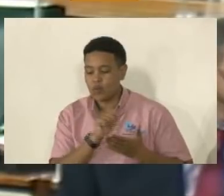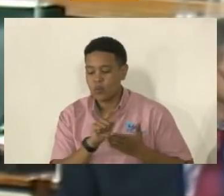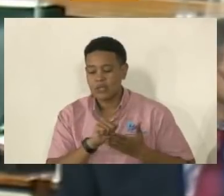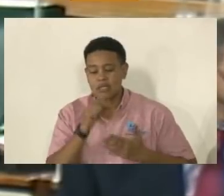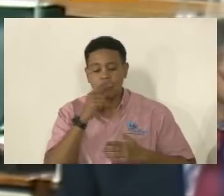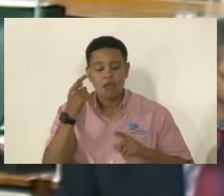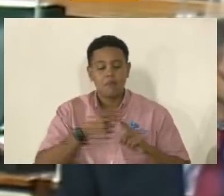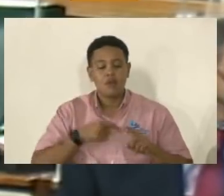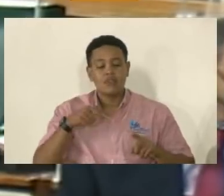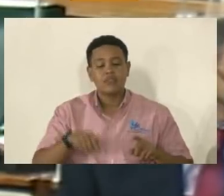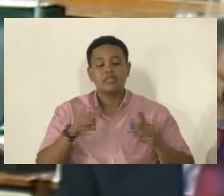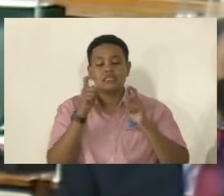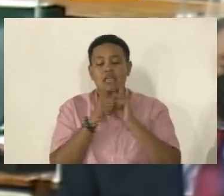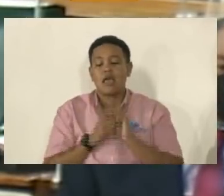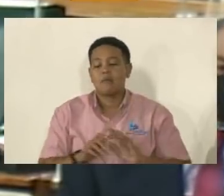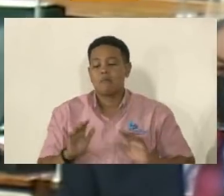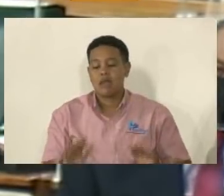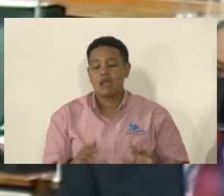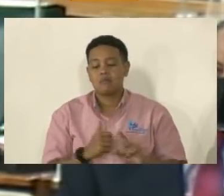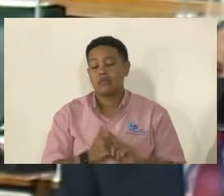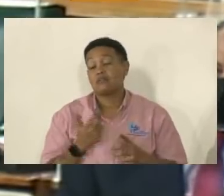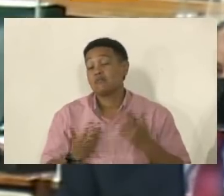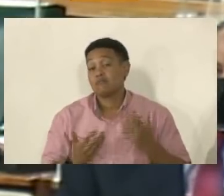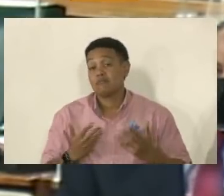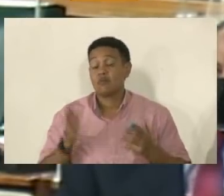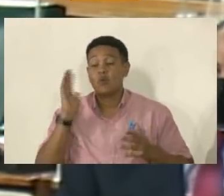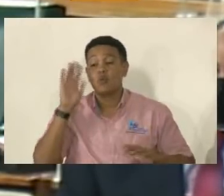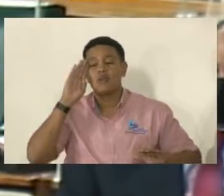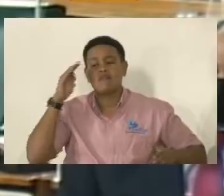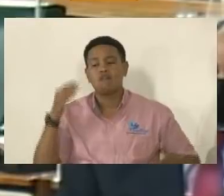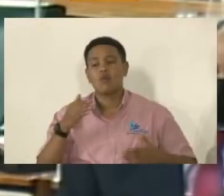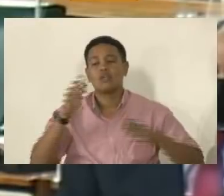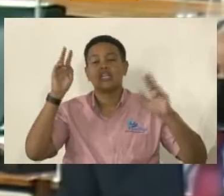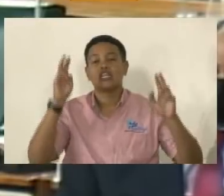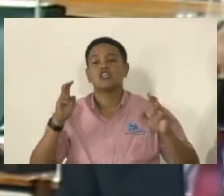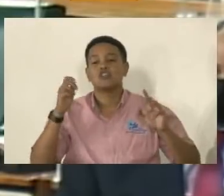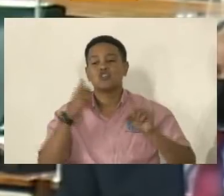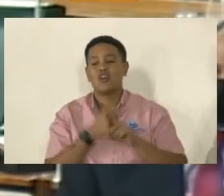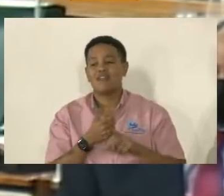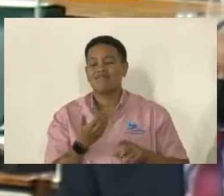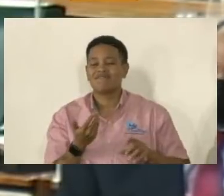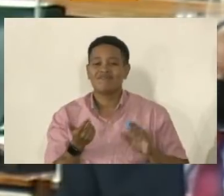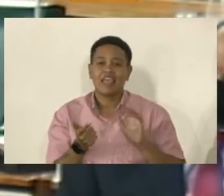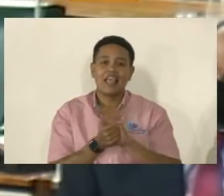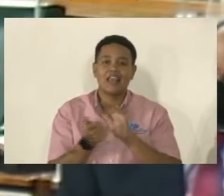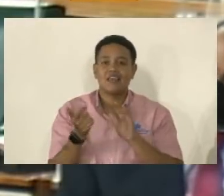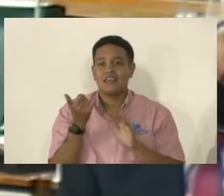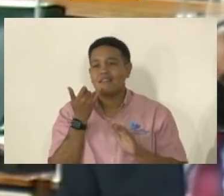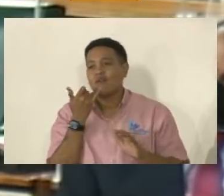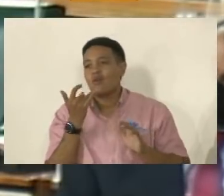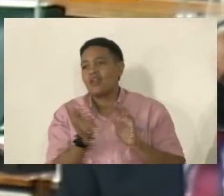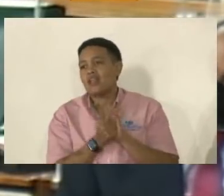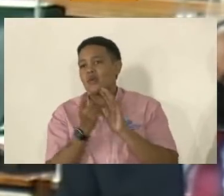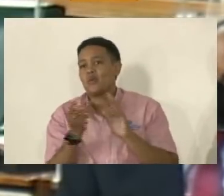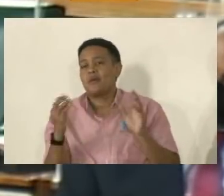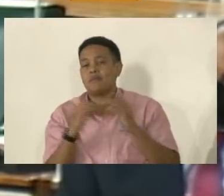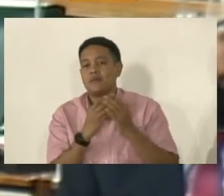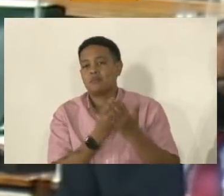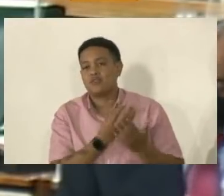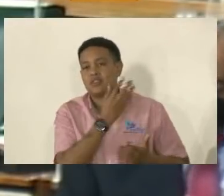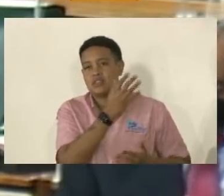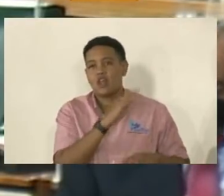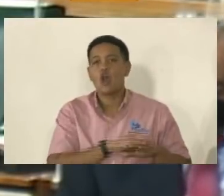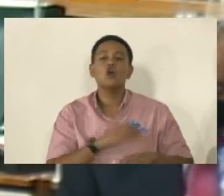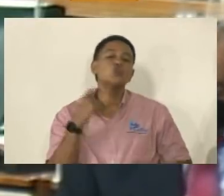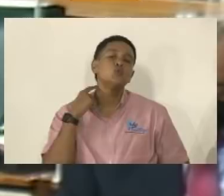This amendment, rather, will deal with the issue of contraband, but I'll continue. Mr. President, on June